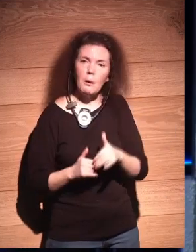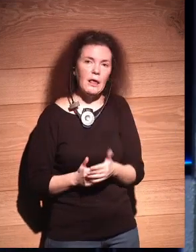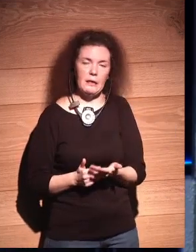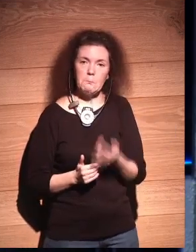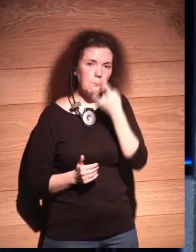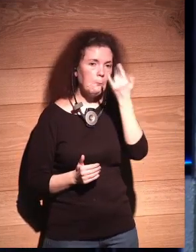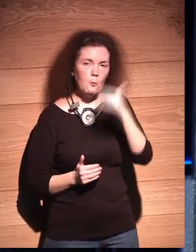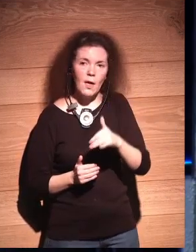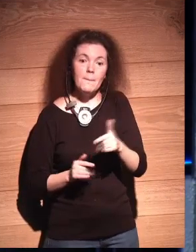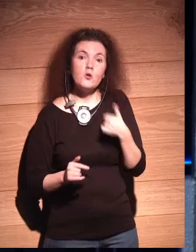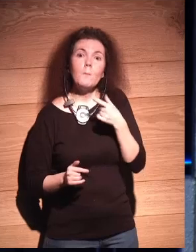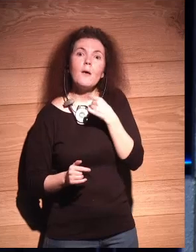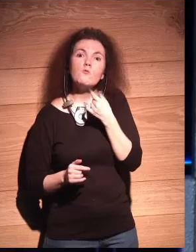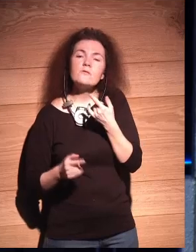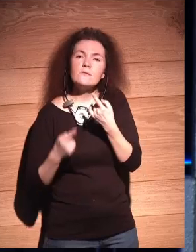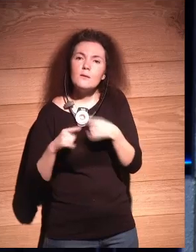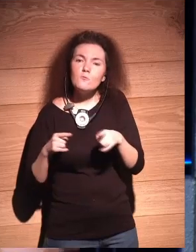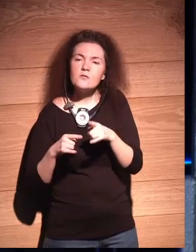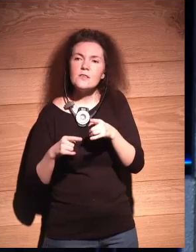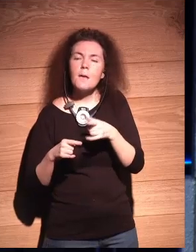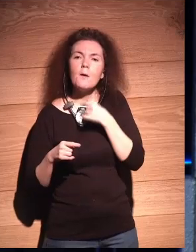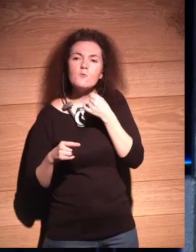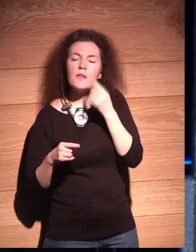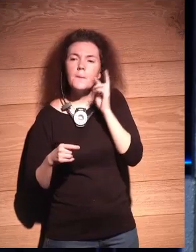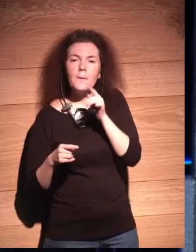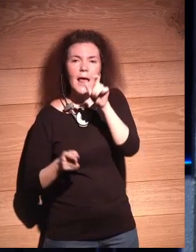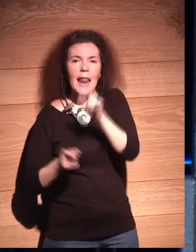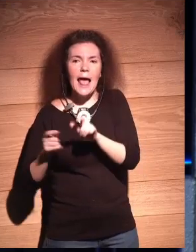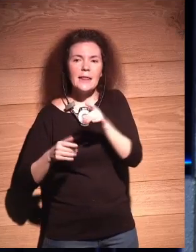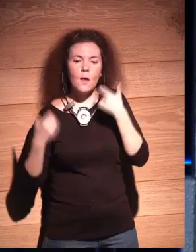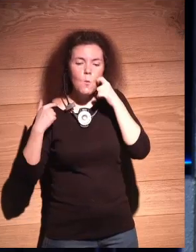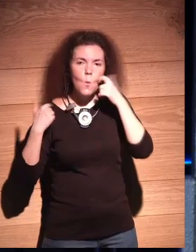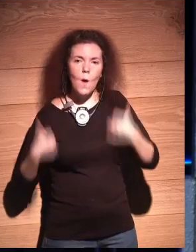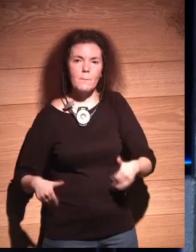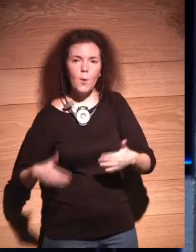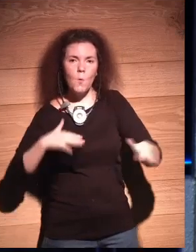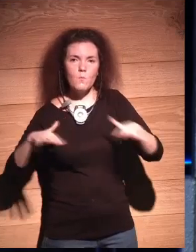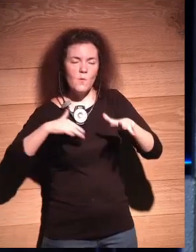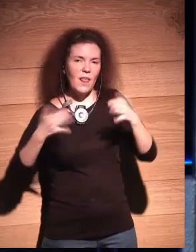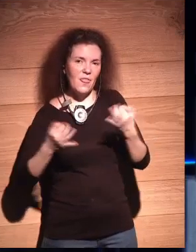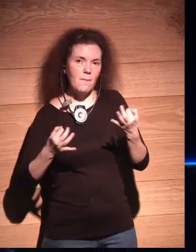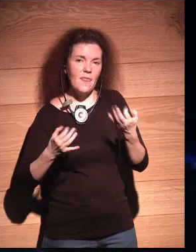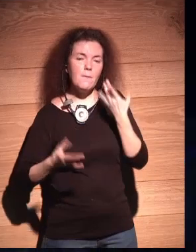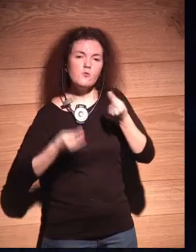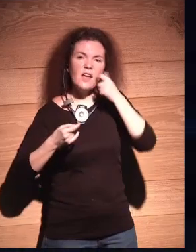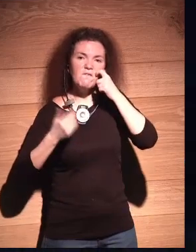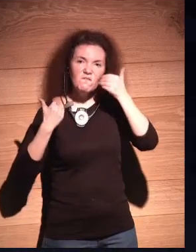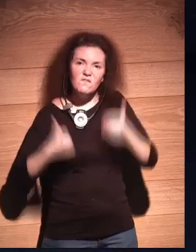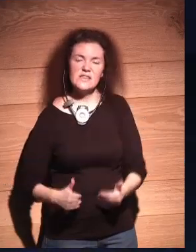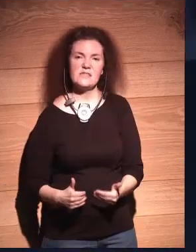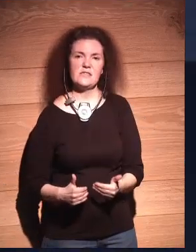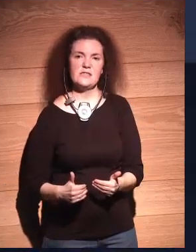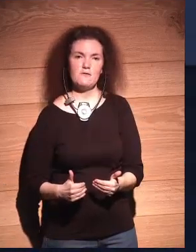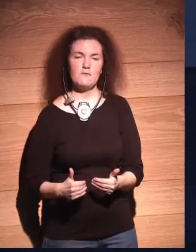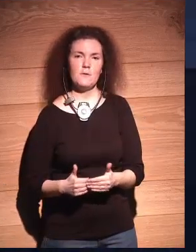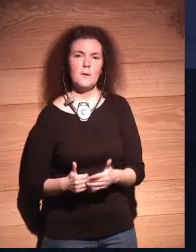instruments where you really need your body. You throw your body into it. You use the physicality of it. So saxophone